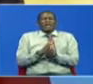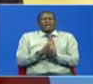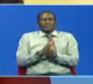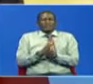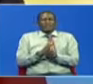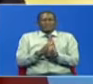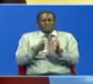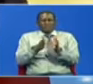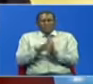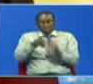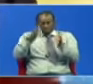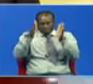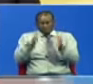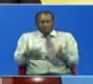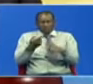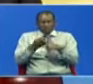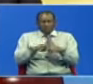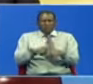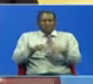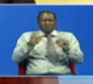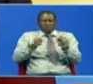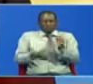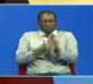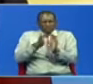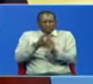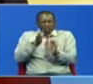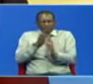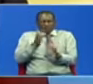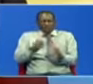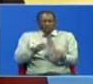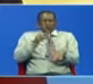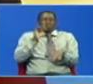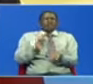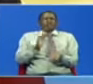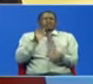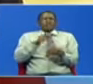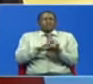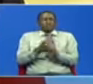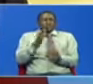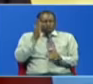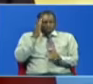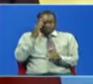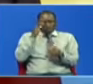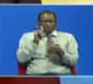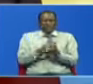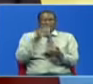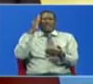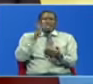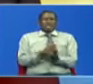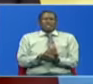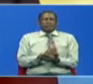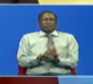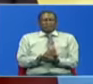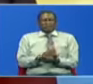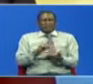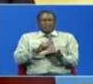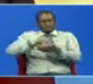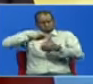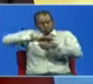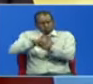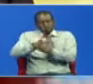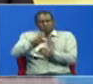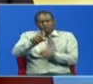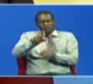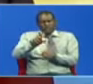and this person then might very rapidly deteriorate without knowing that is actually the COVID virus